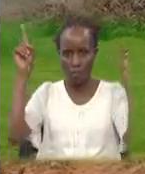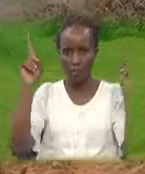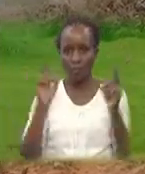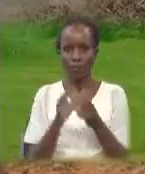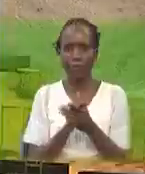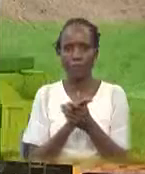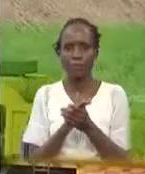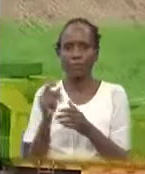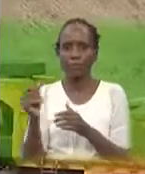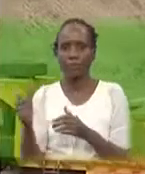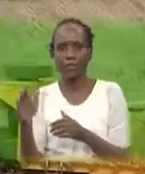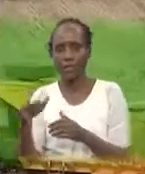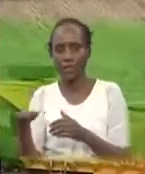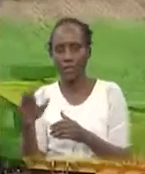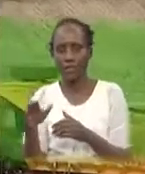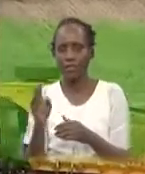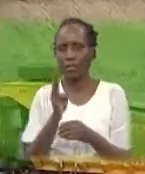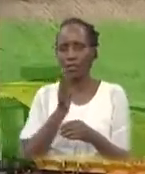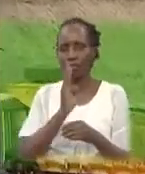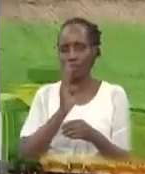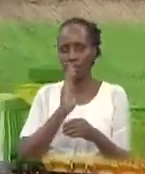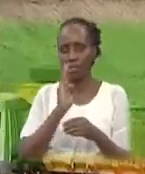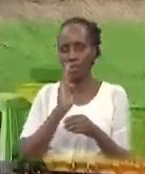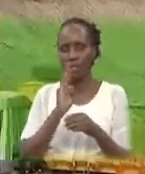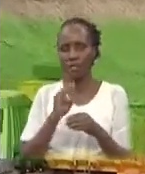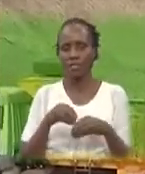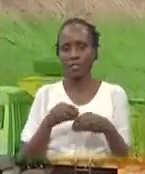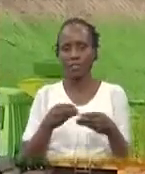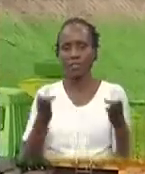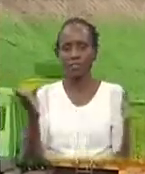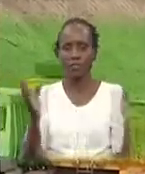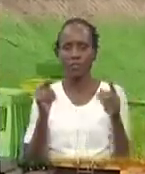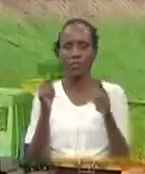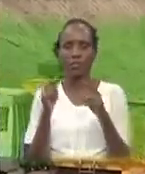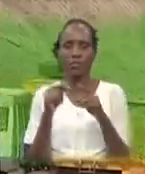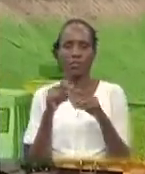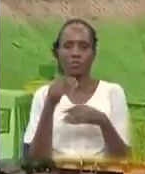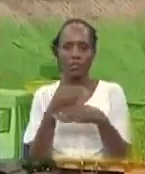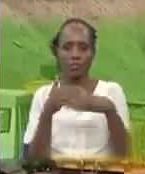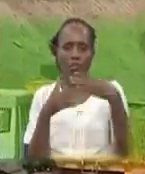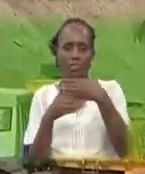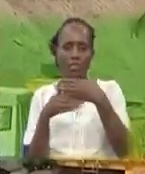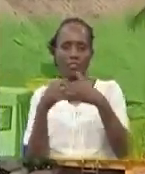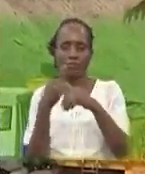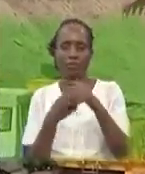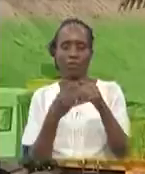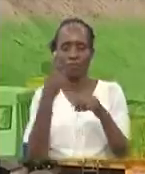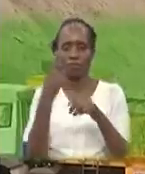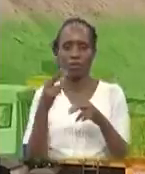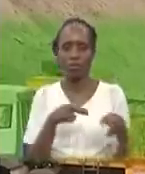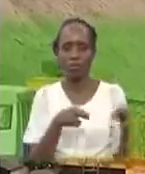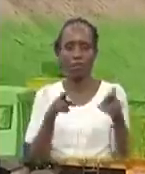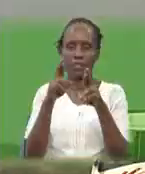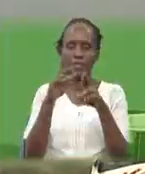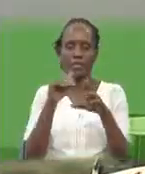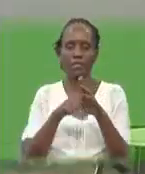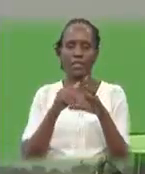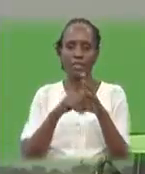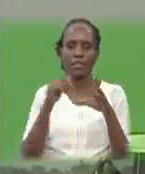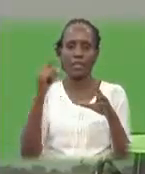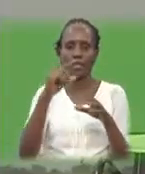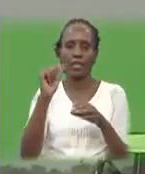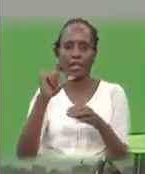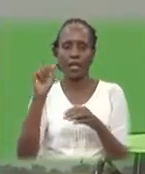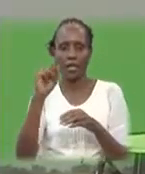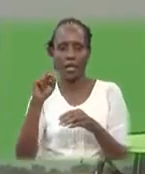wildlife. The other components are water conveyance and distribution infrastructure from the two rivers and within